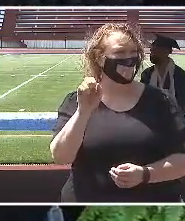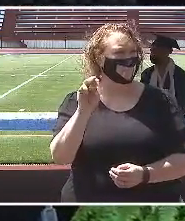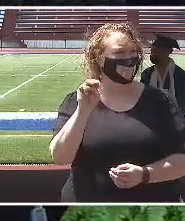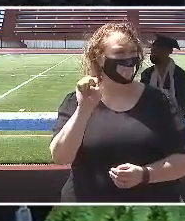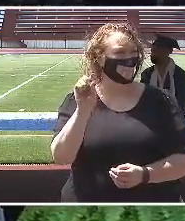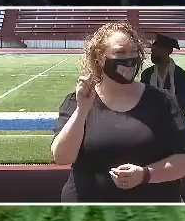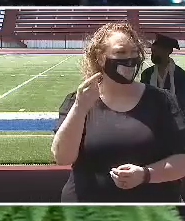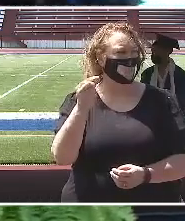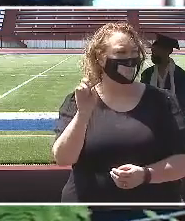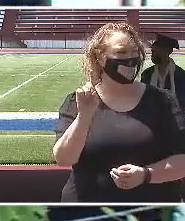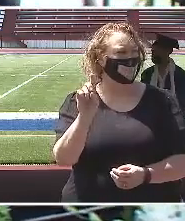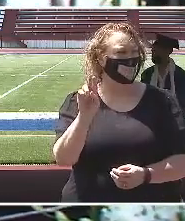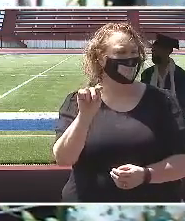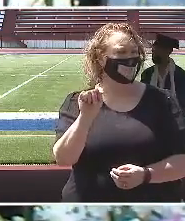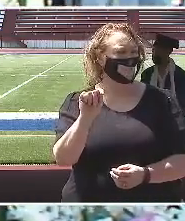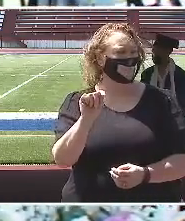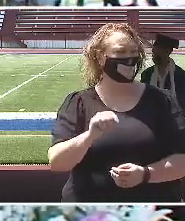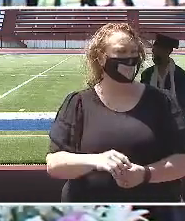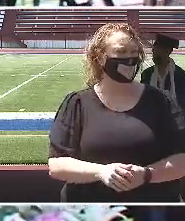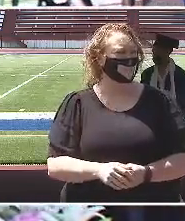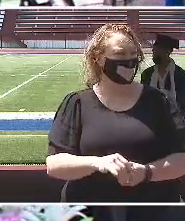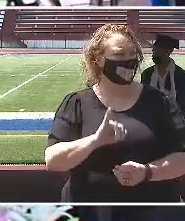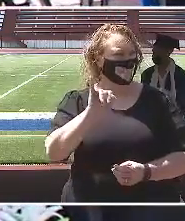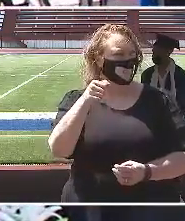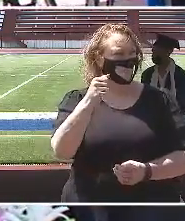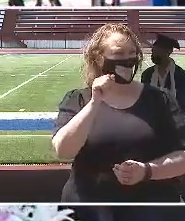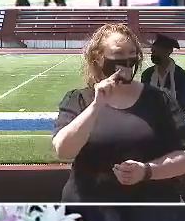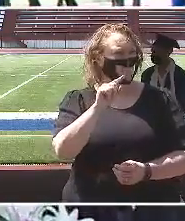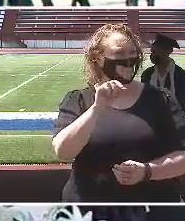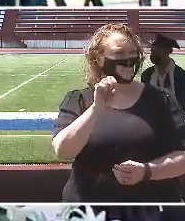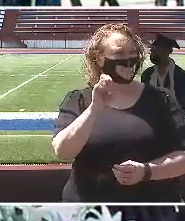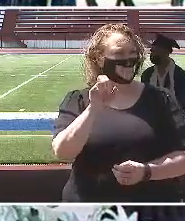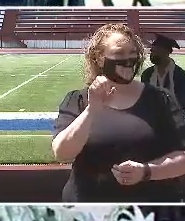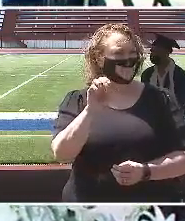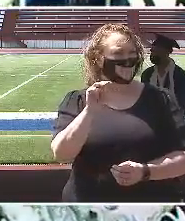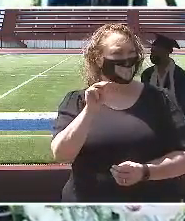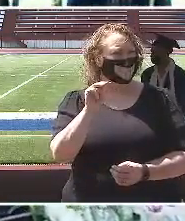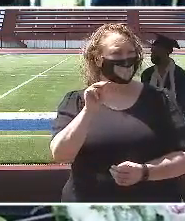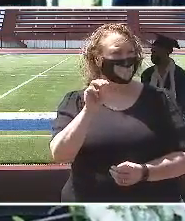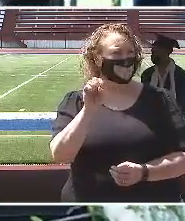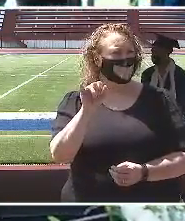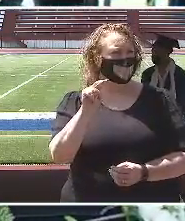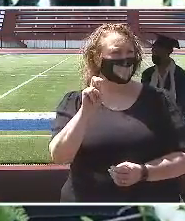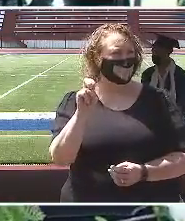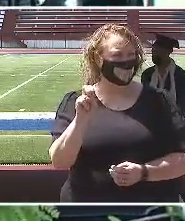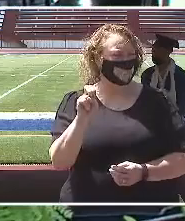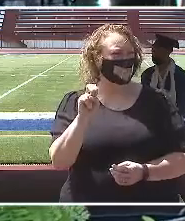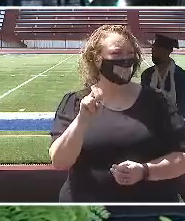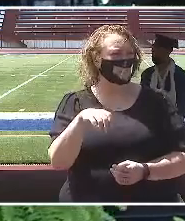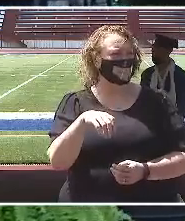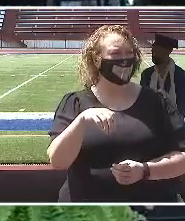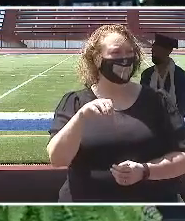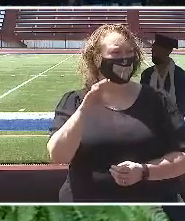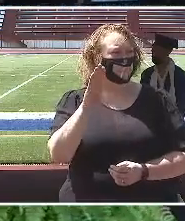Jasmine Bazil. Thank you.